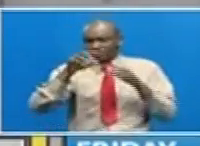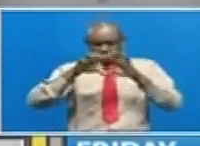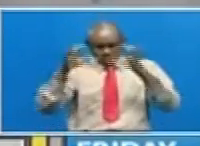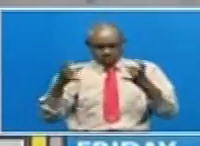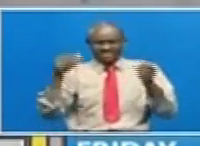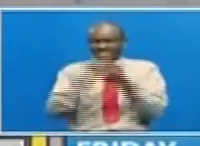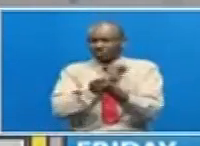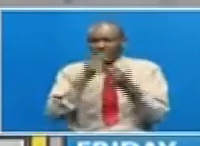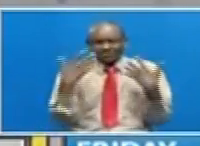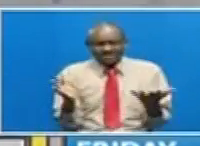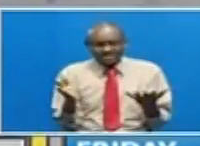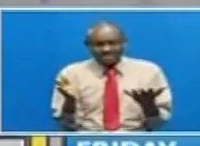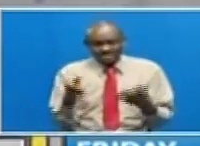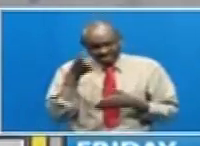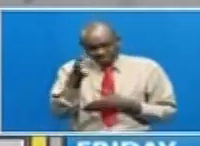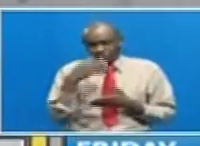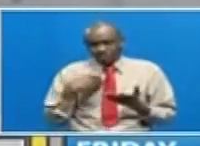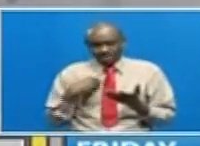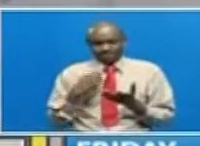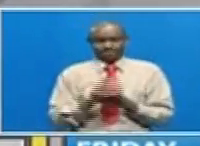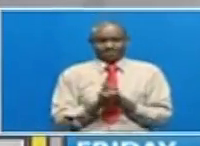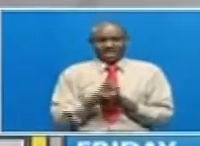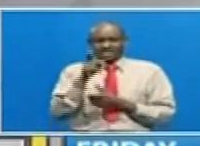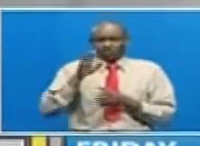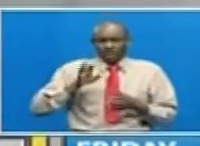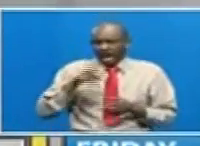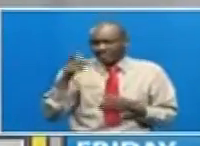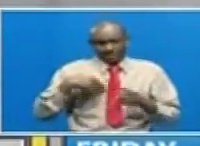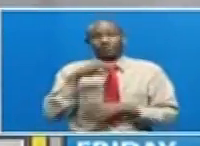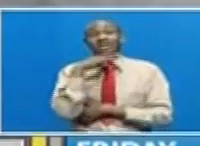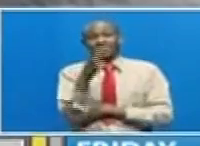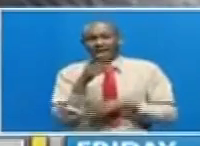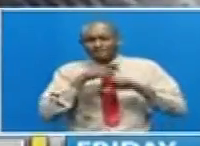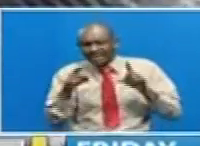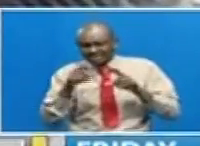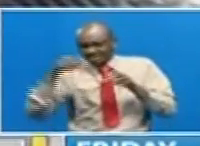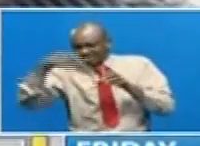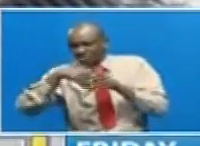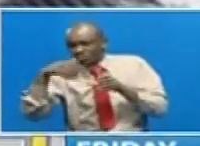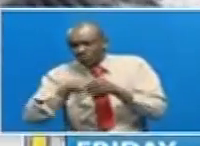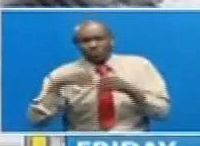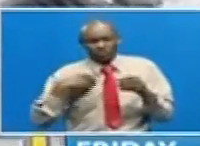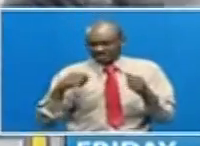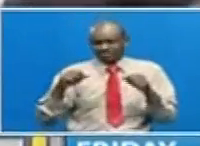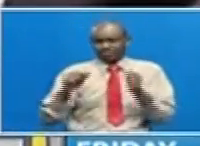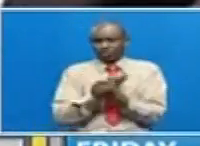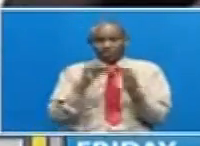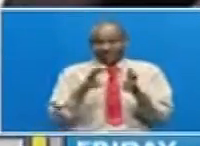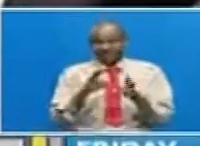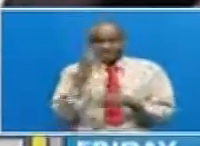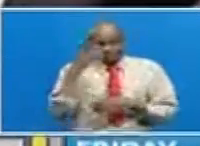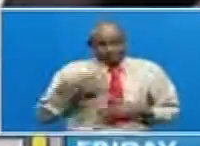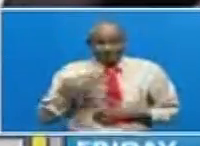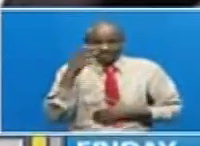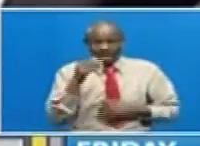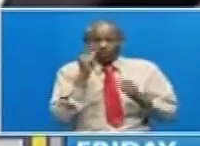was destroyed. Pilot Carlos Mario Ceballos was found dead at the scene, but the cabin was remarkably intact. Two passengers,